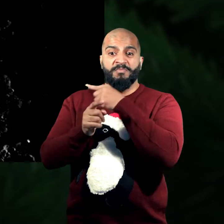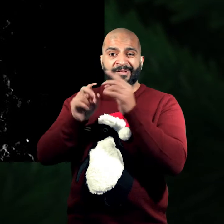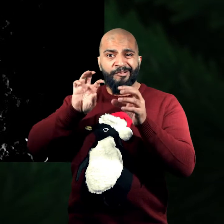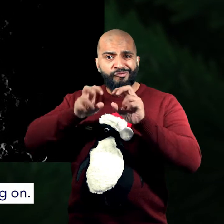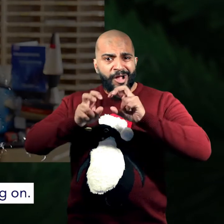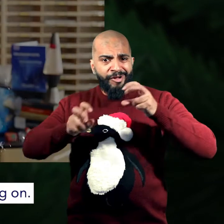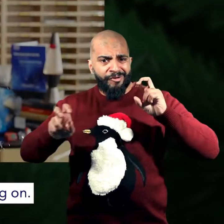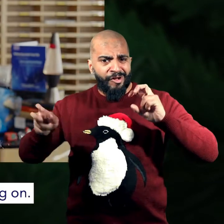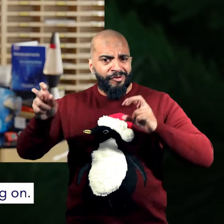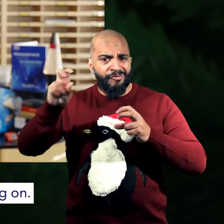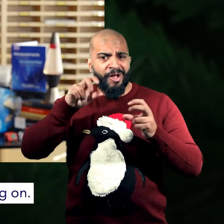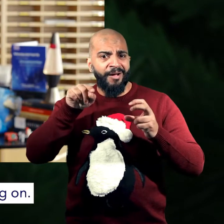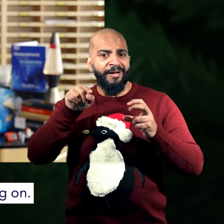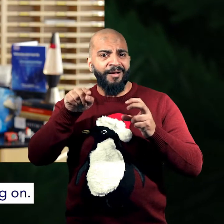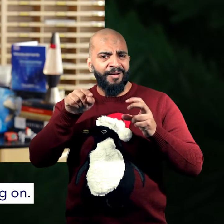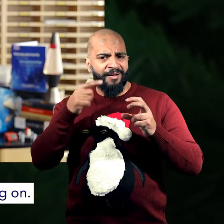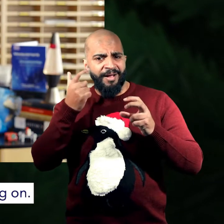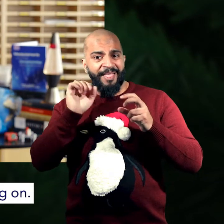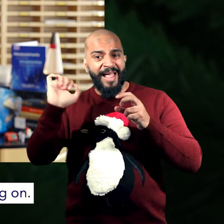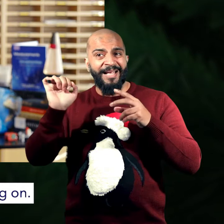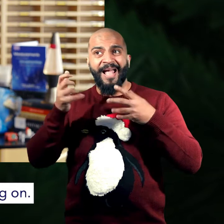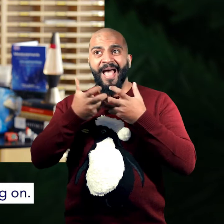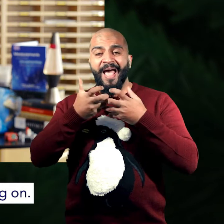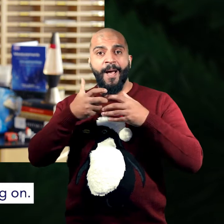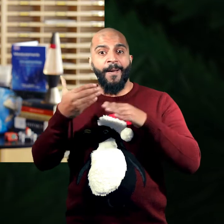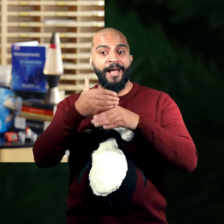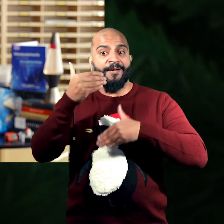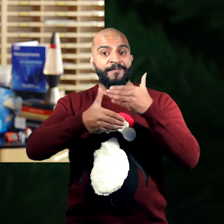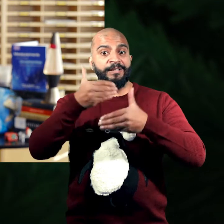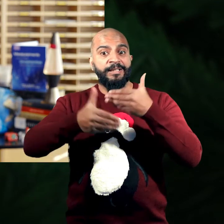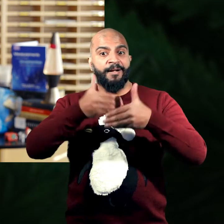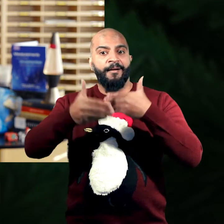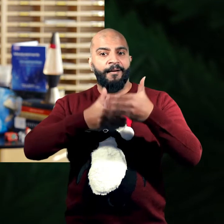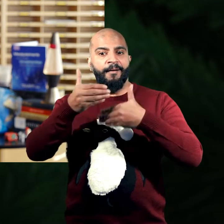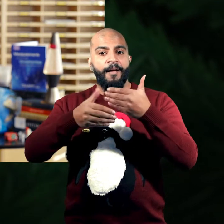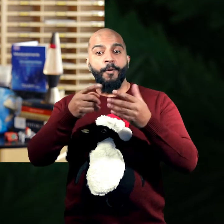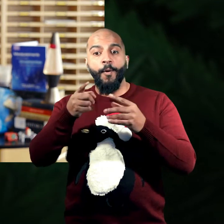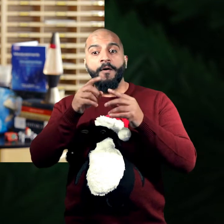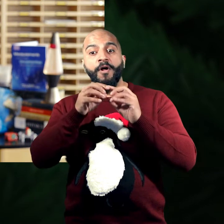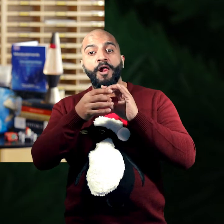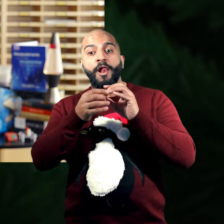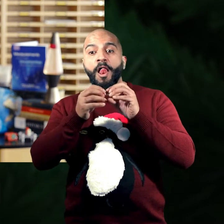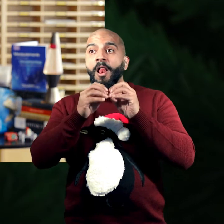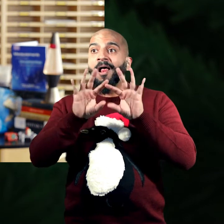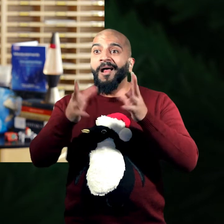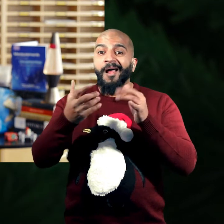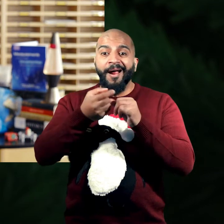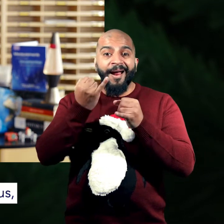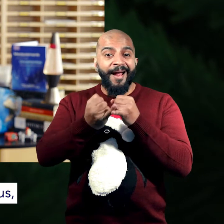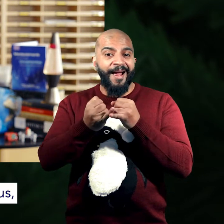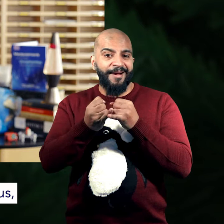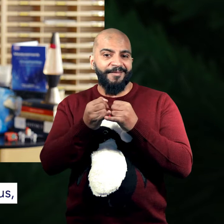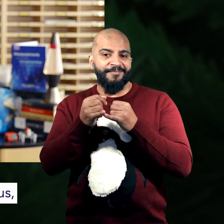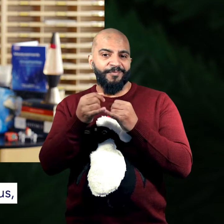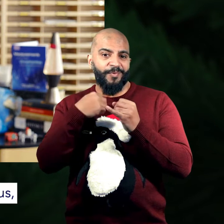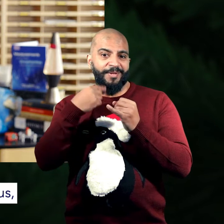on them. And so there's all sorts of dynamic activity going on, even once you've lost the gas in the disk. And